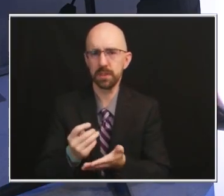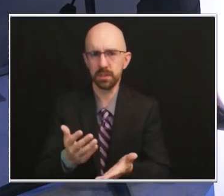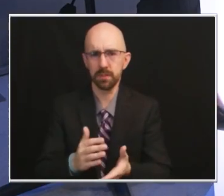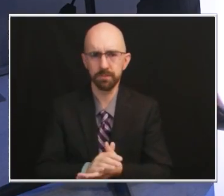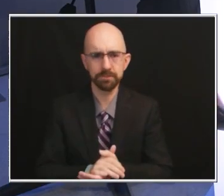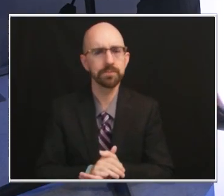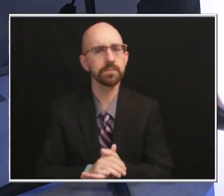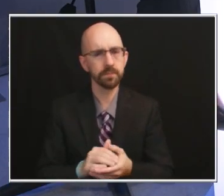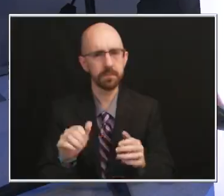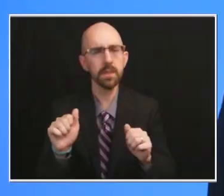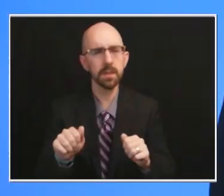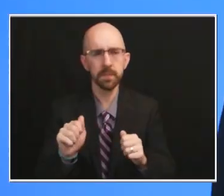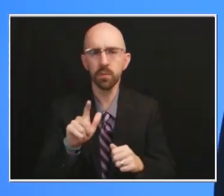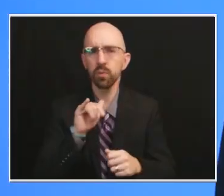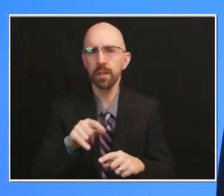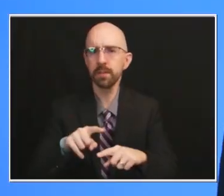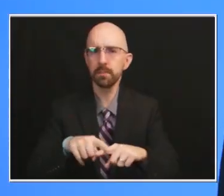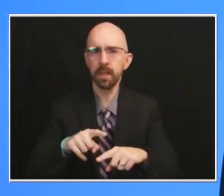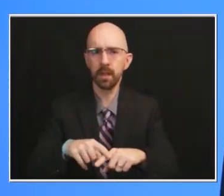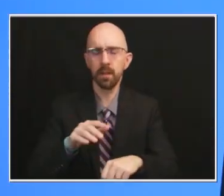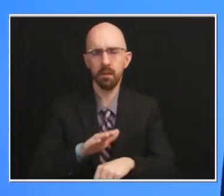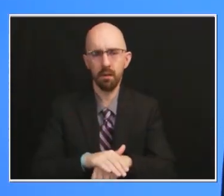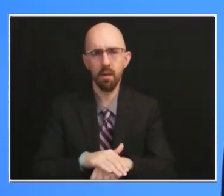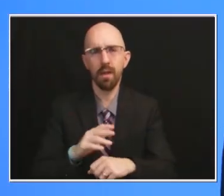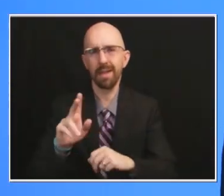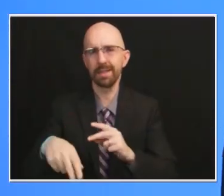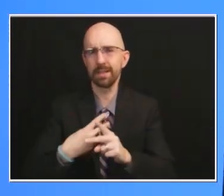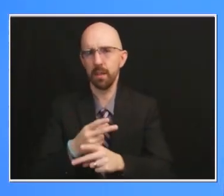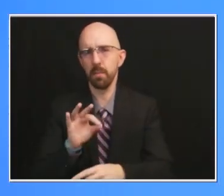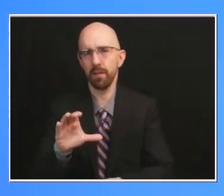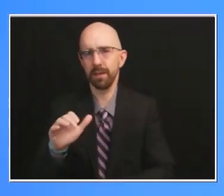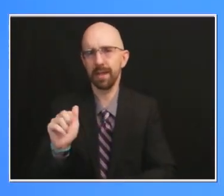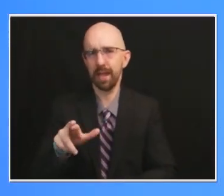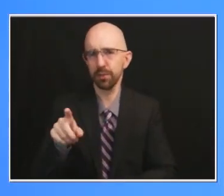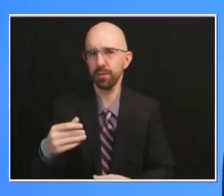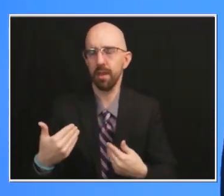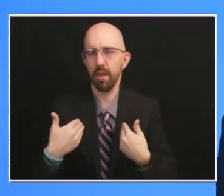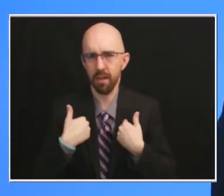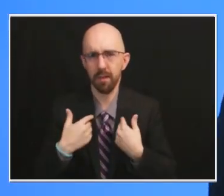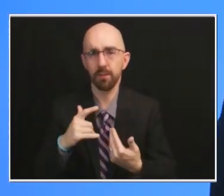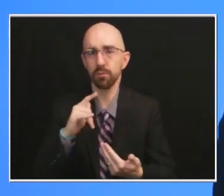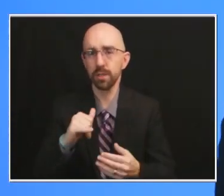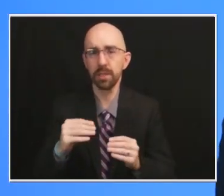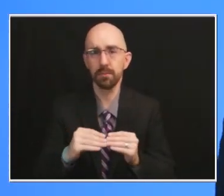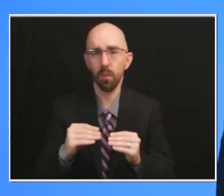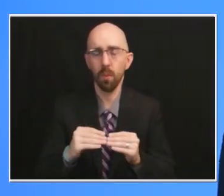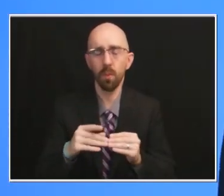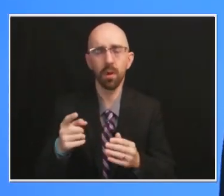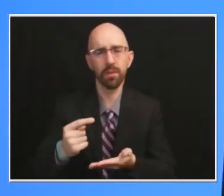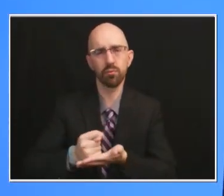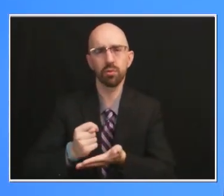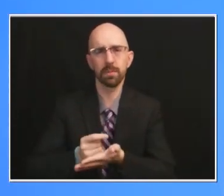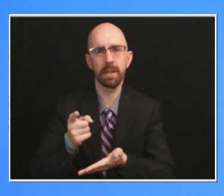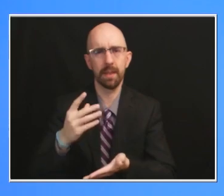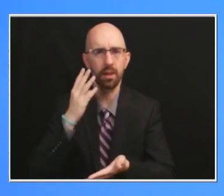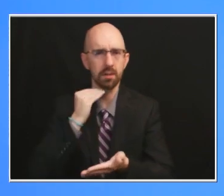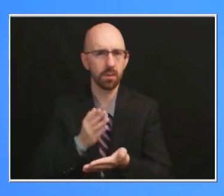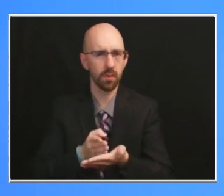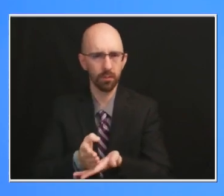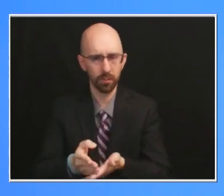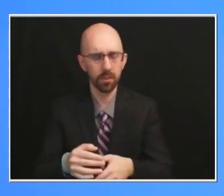be really dependent on the type of cancer and really more so the treatment that they undergo. The